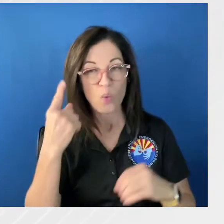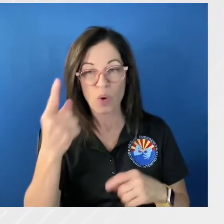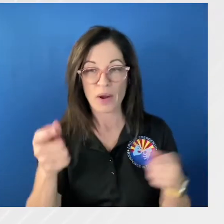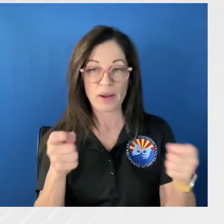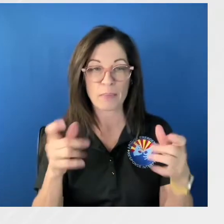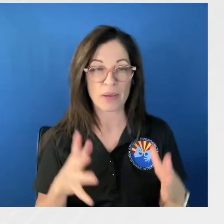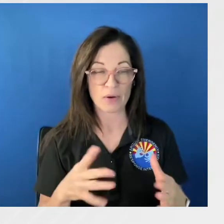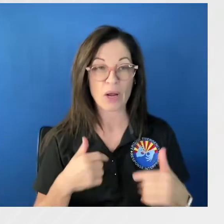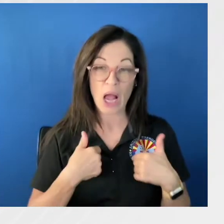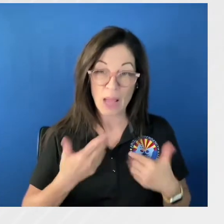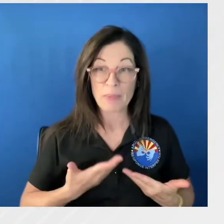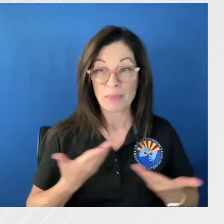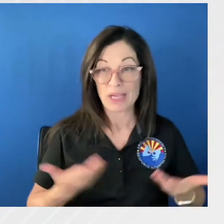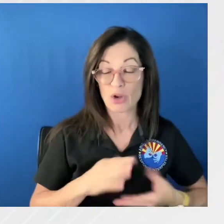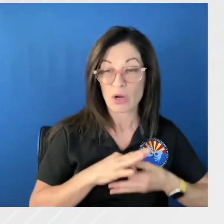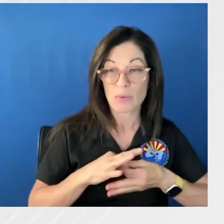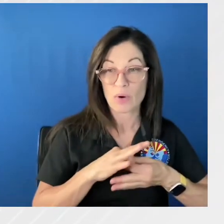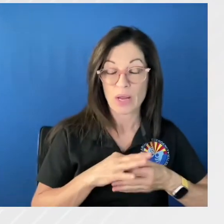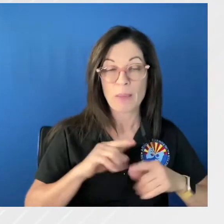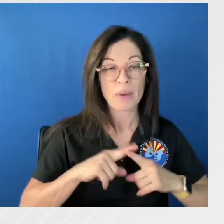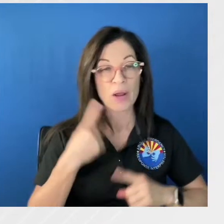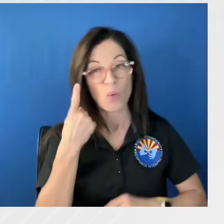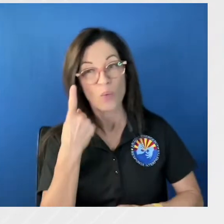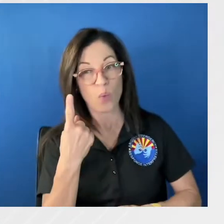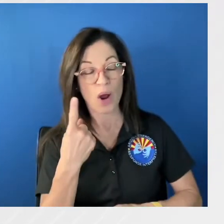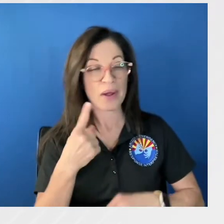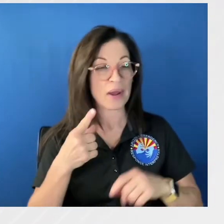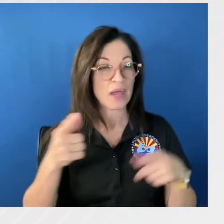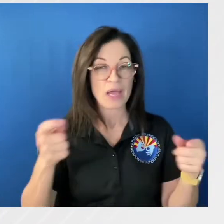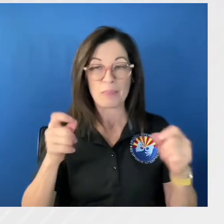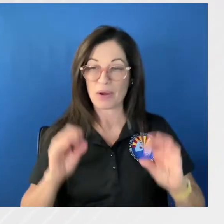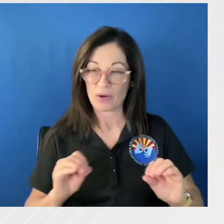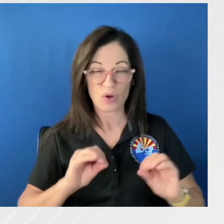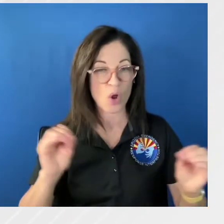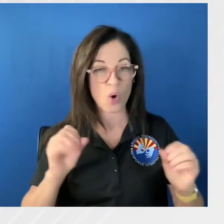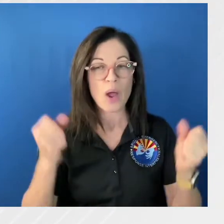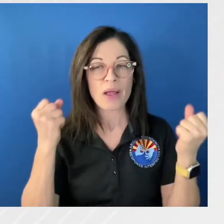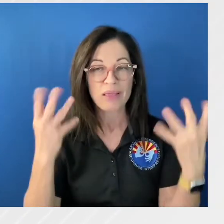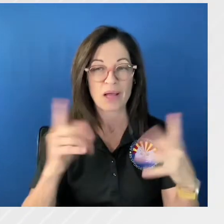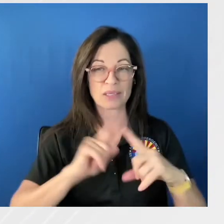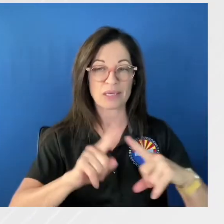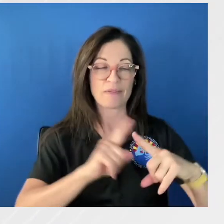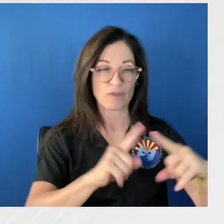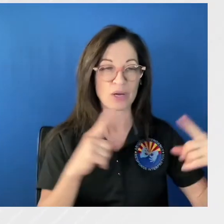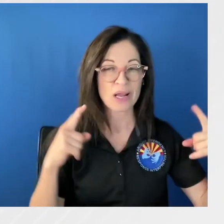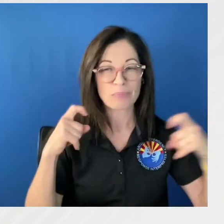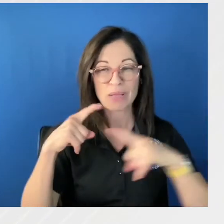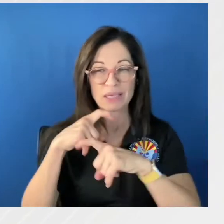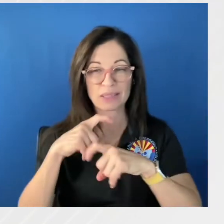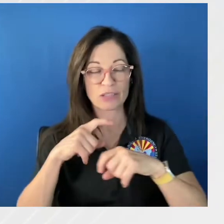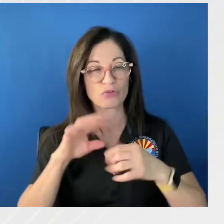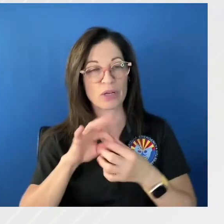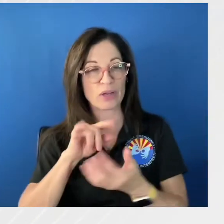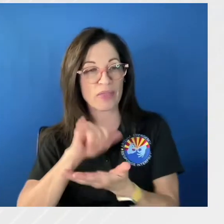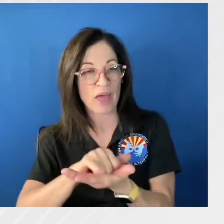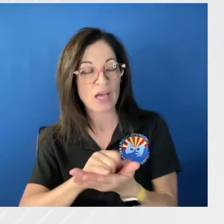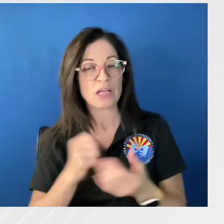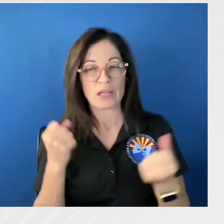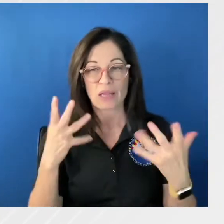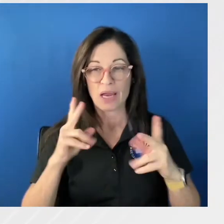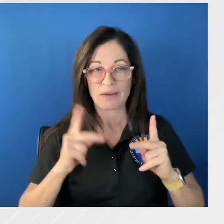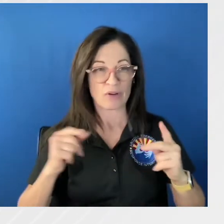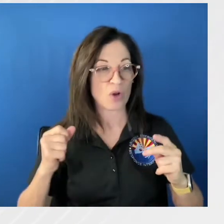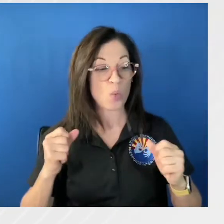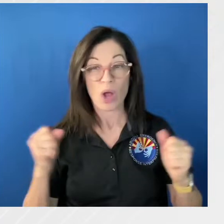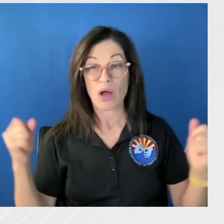there's no single commander. What that means is there's no single jurisdiction. There's a bunch of different complexities with this one. So realize that when all of us come together and we talk